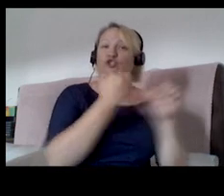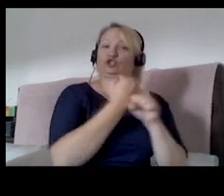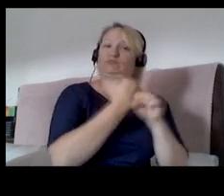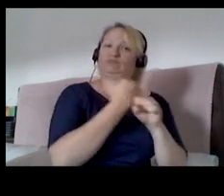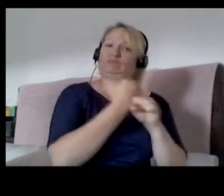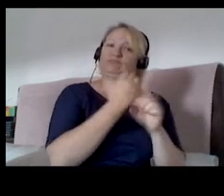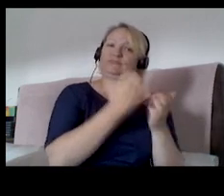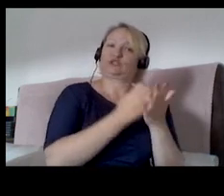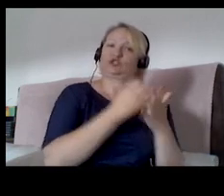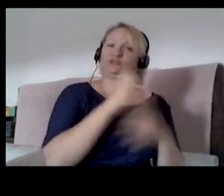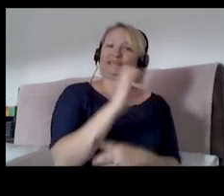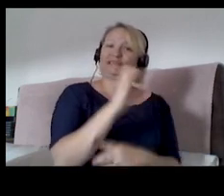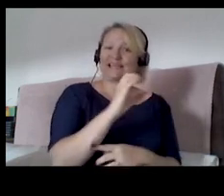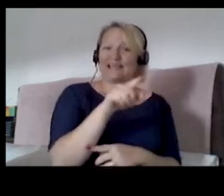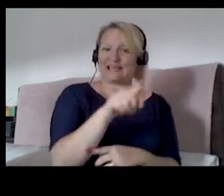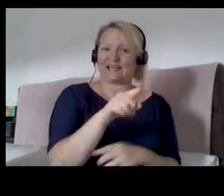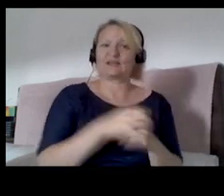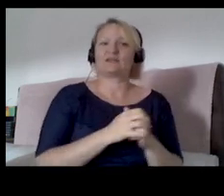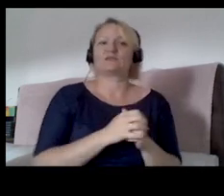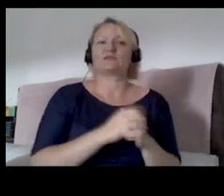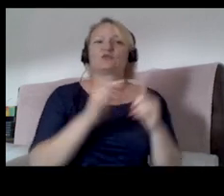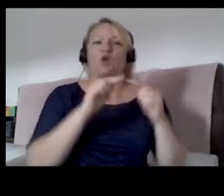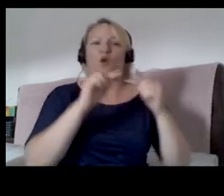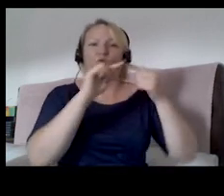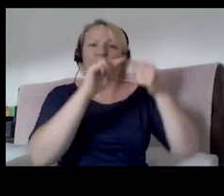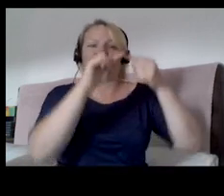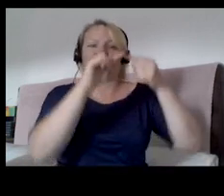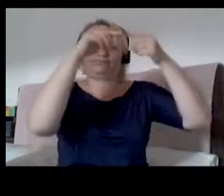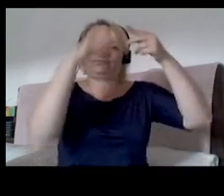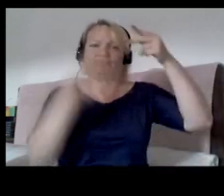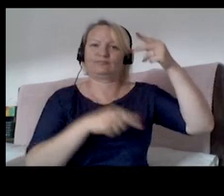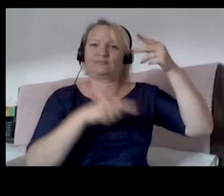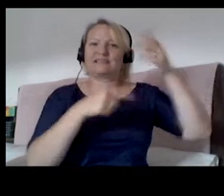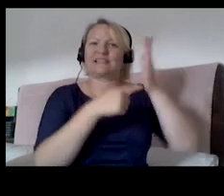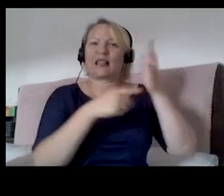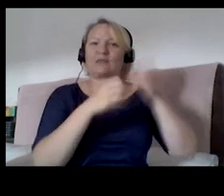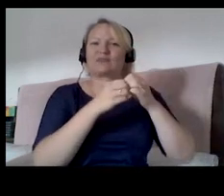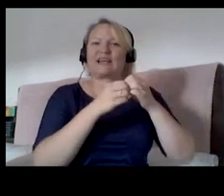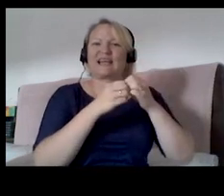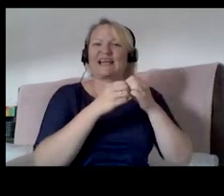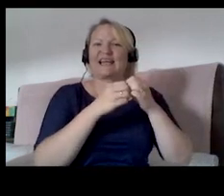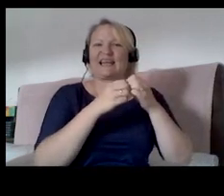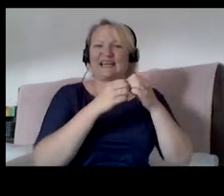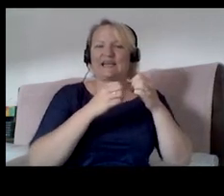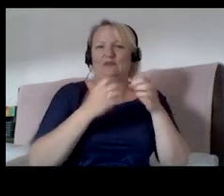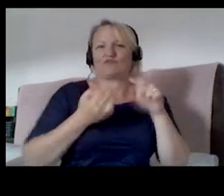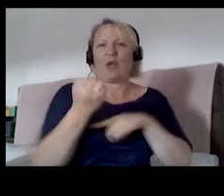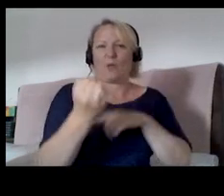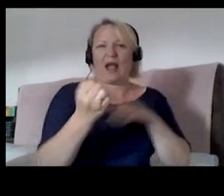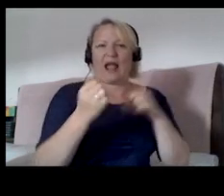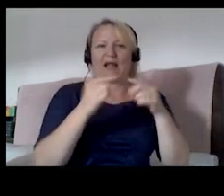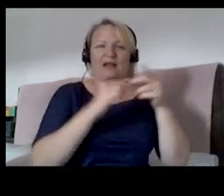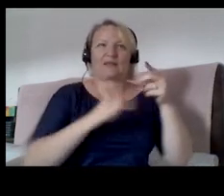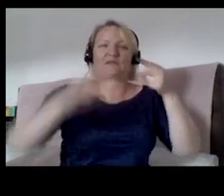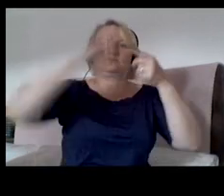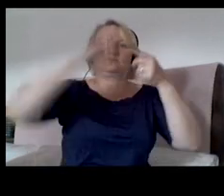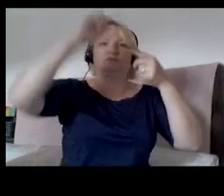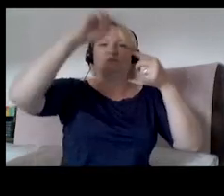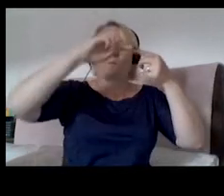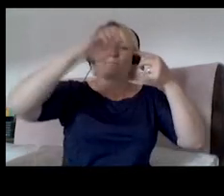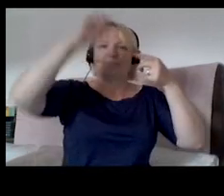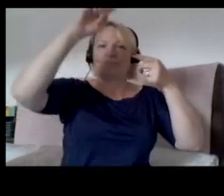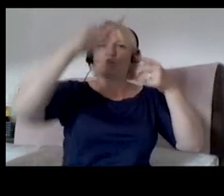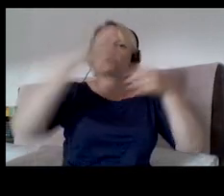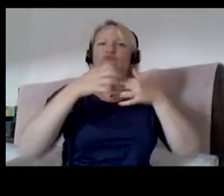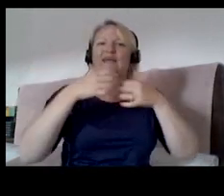Construction section C encompasses the A13 junction with a southern spur reaching down to the Tilbury Loop railway line and up